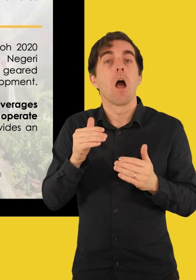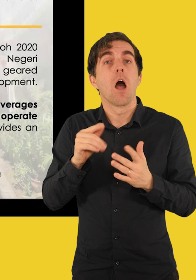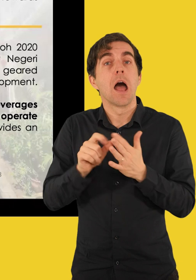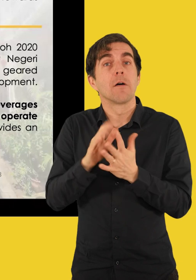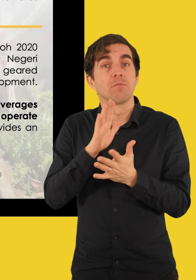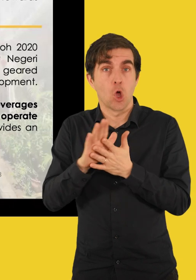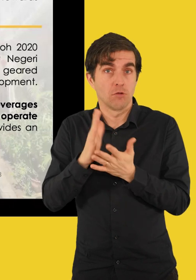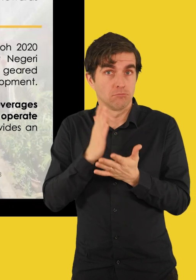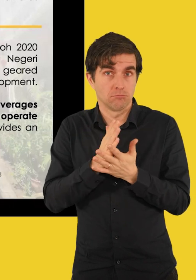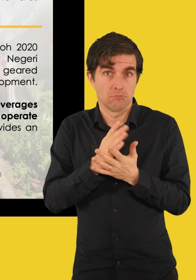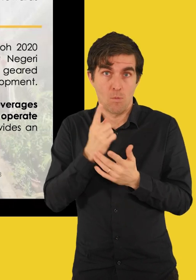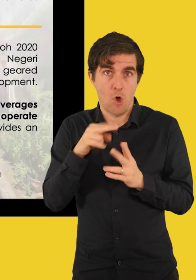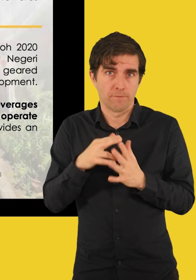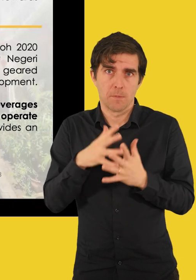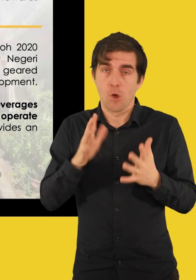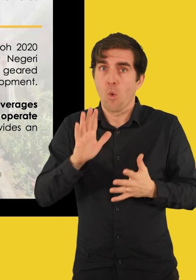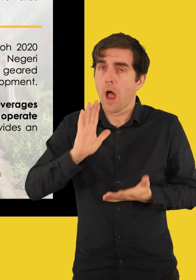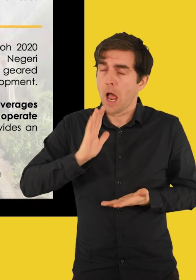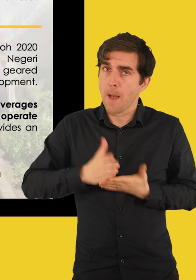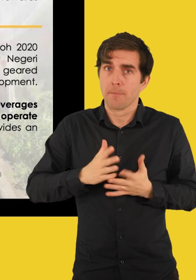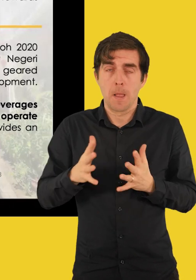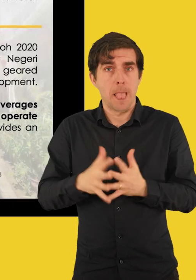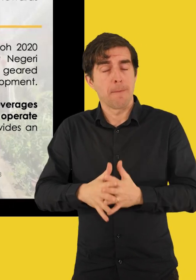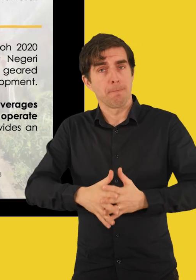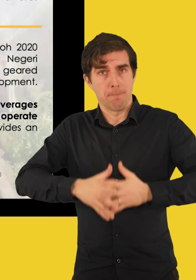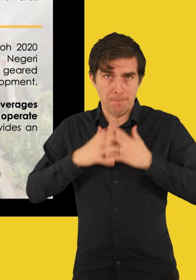Ipoh was one of the biggest